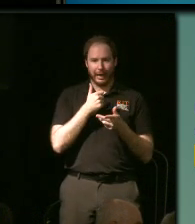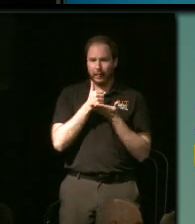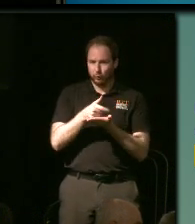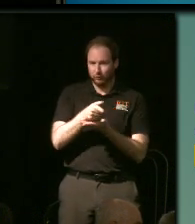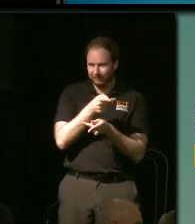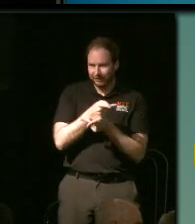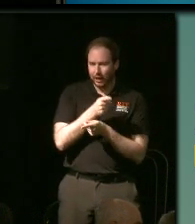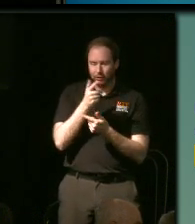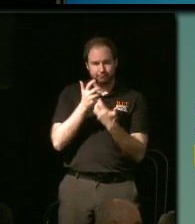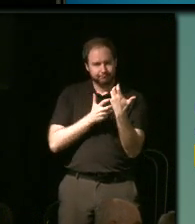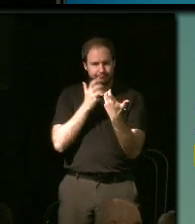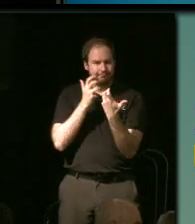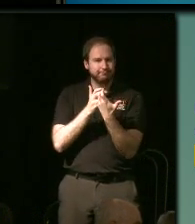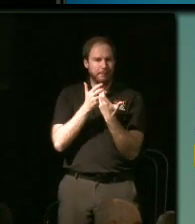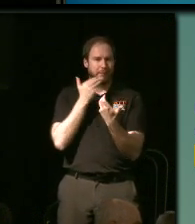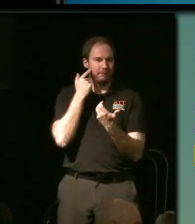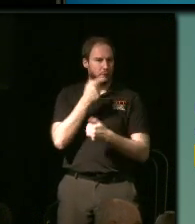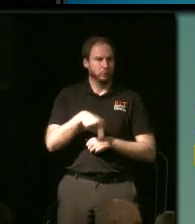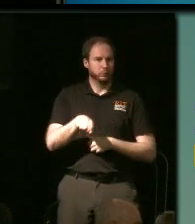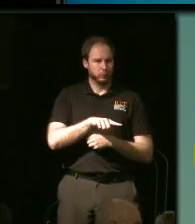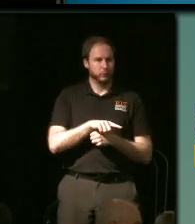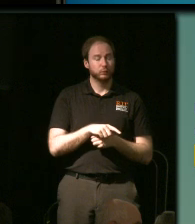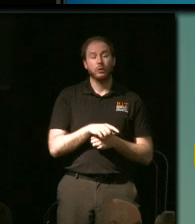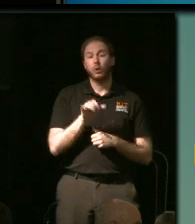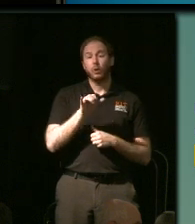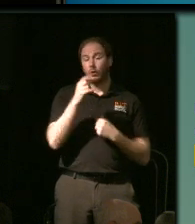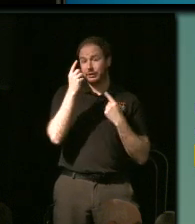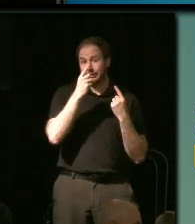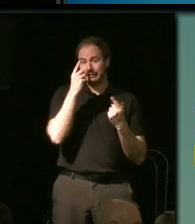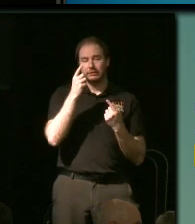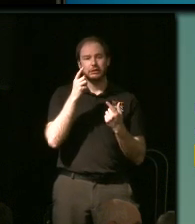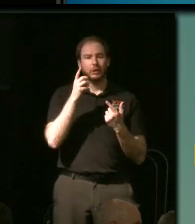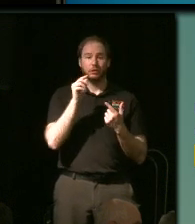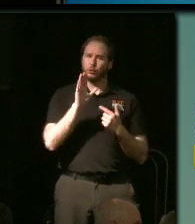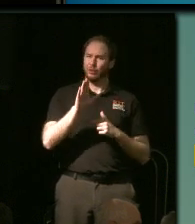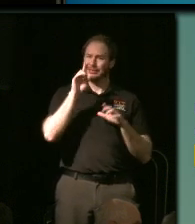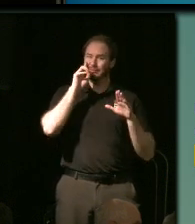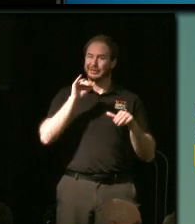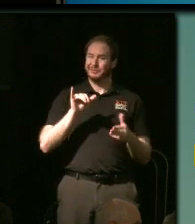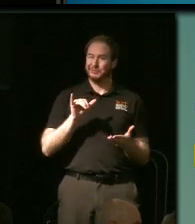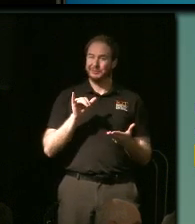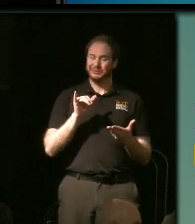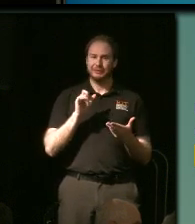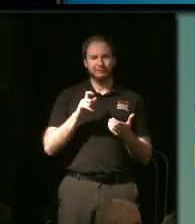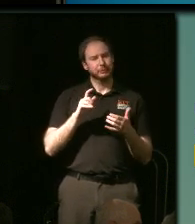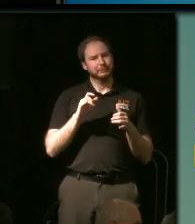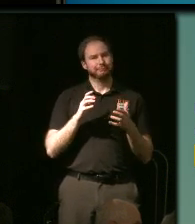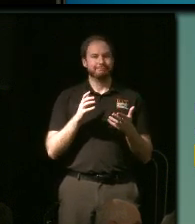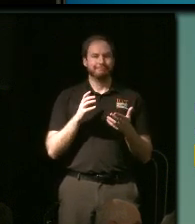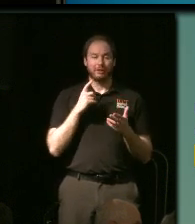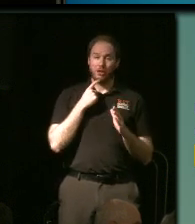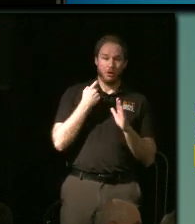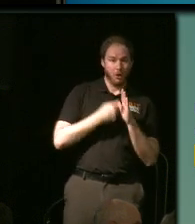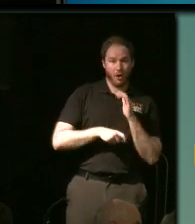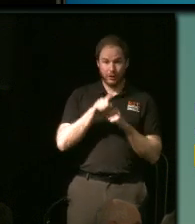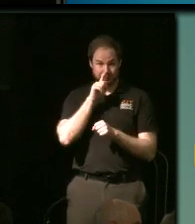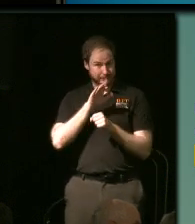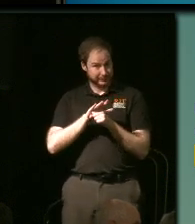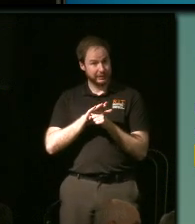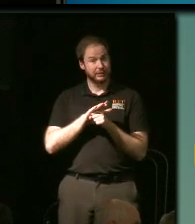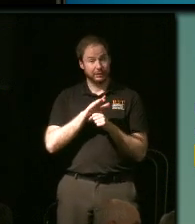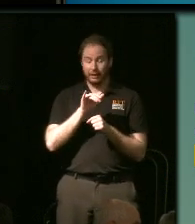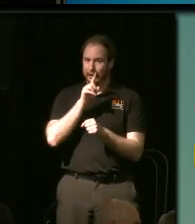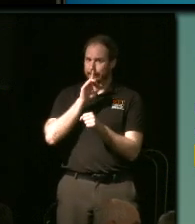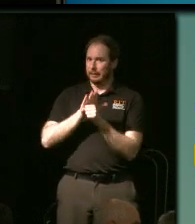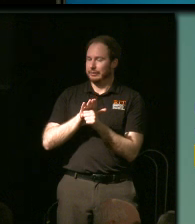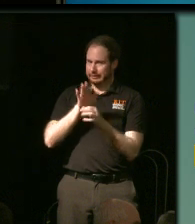out. You also have to consider what your expectations are in a trial. Again, the cost and the commitment. It is a